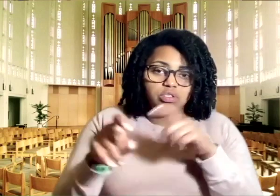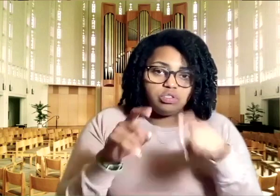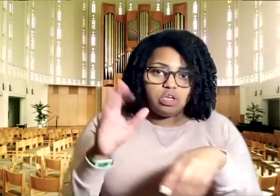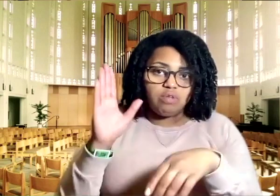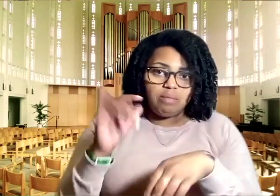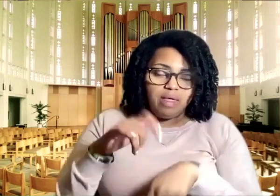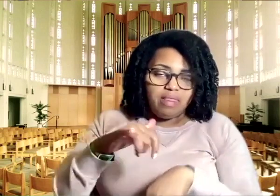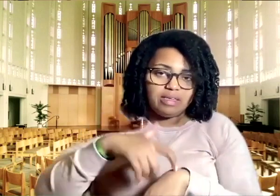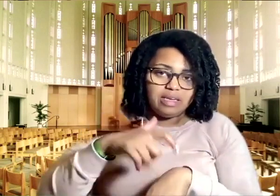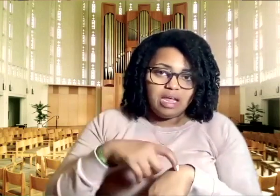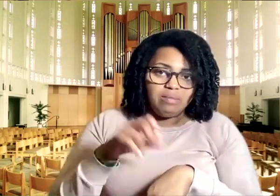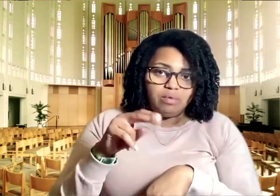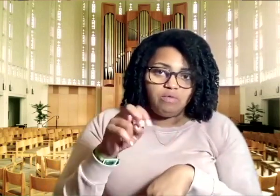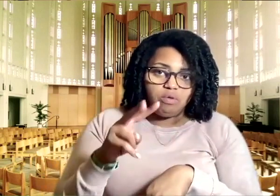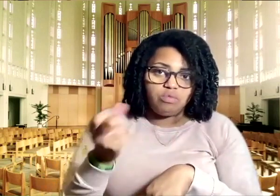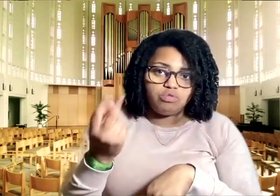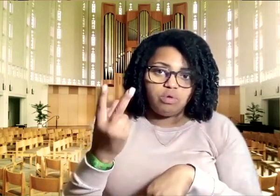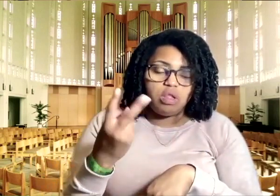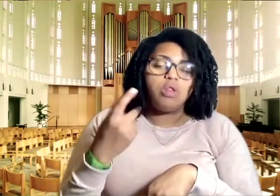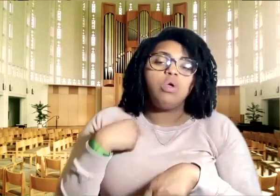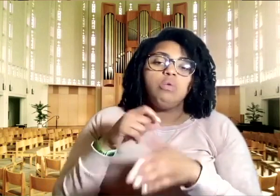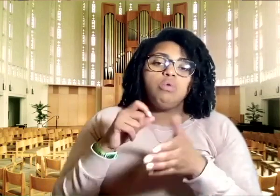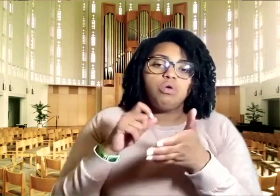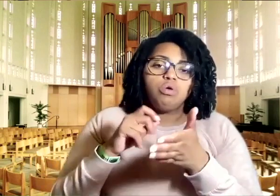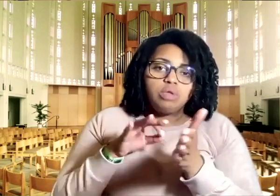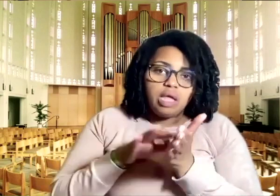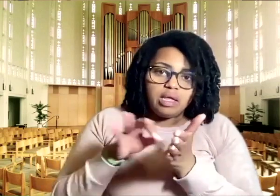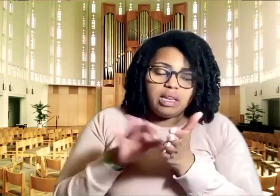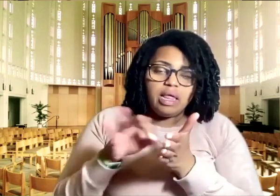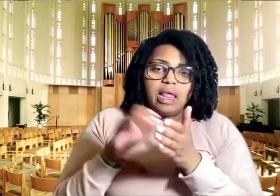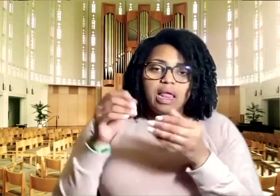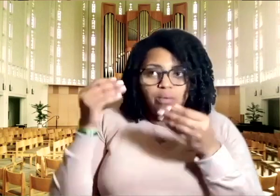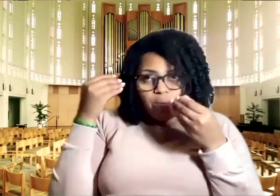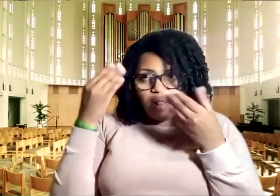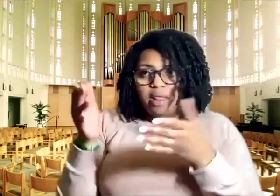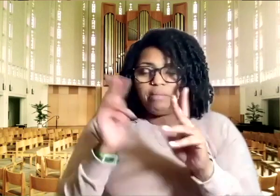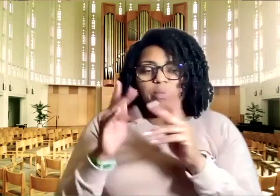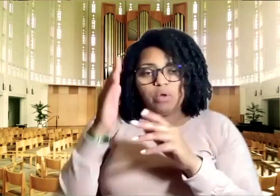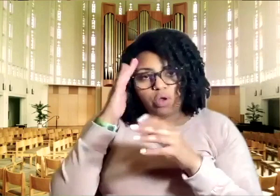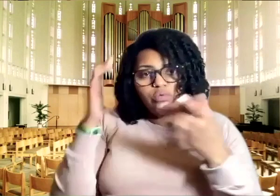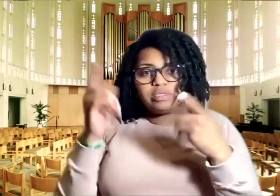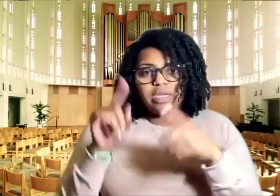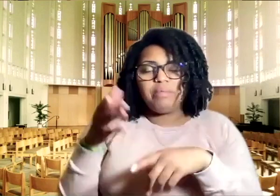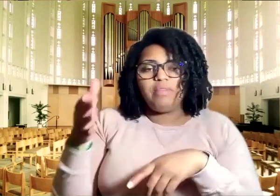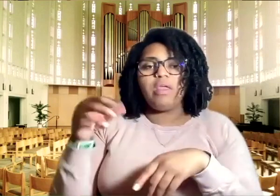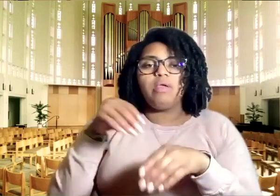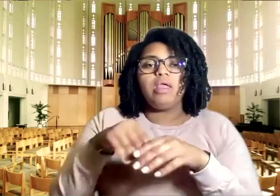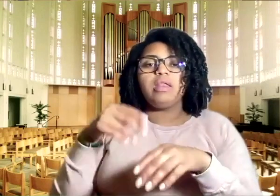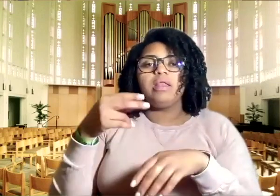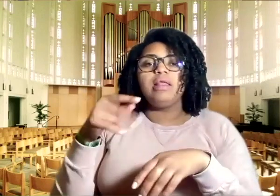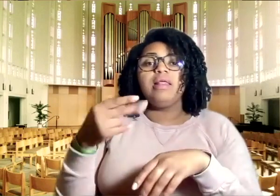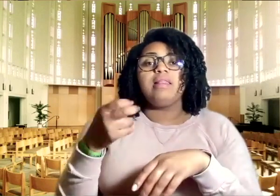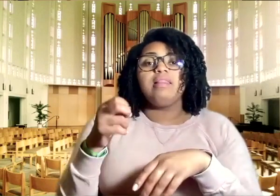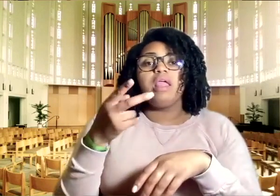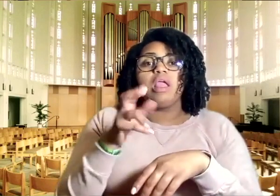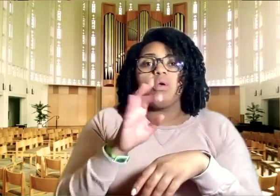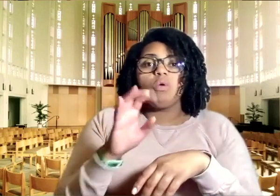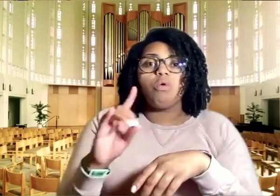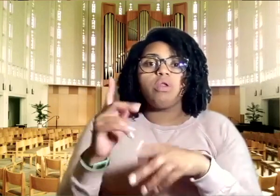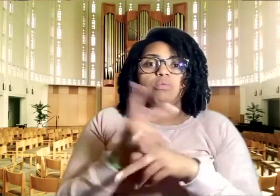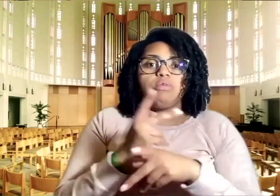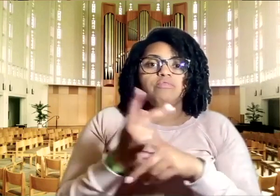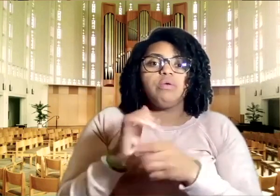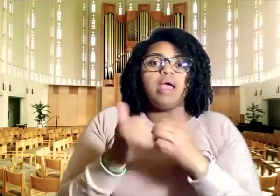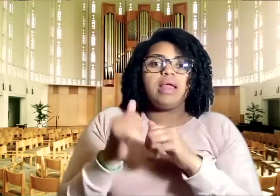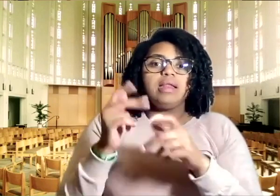and let folks know in the Herald kind of what's going on, and we will figure out a way to get people connected who have